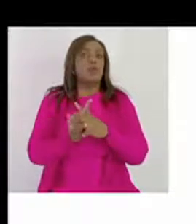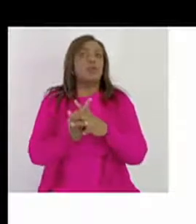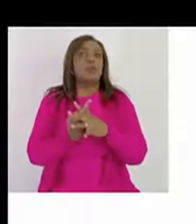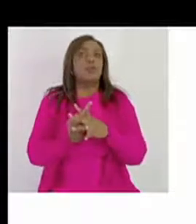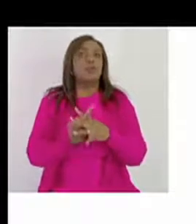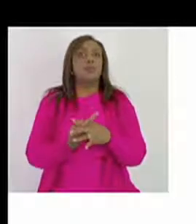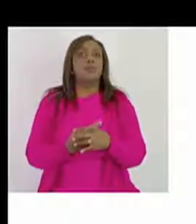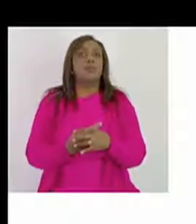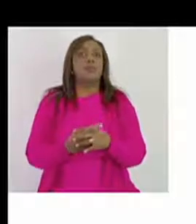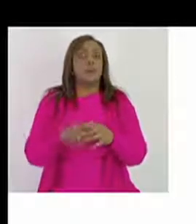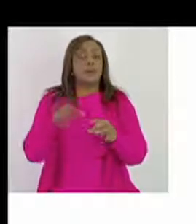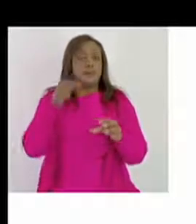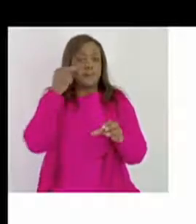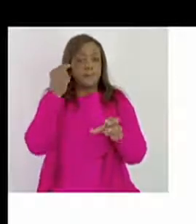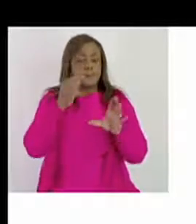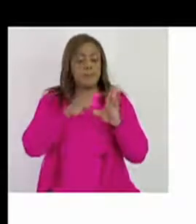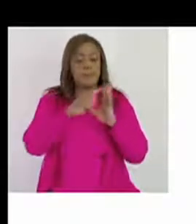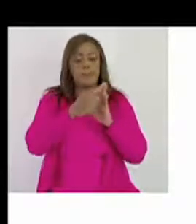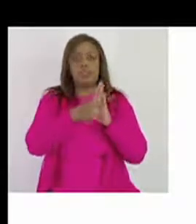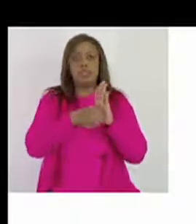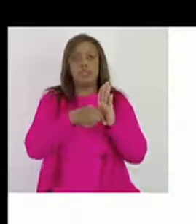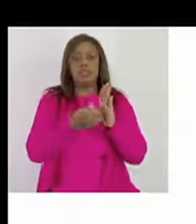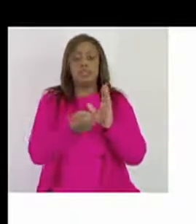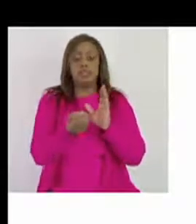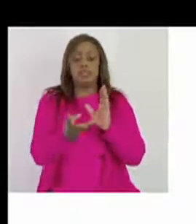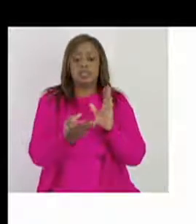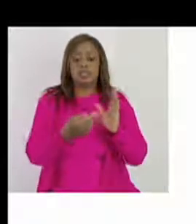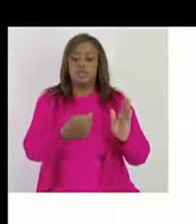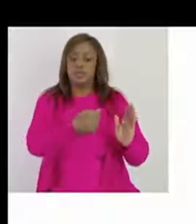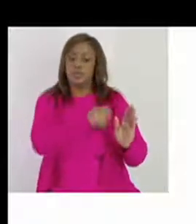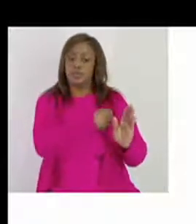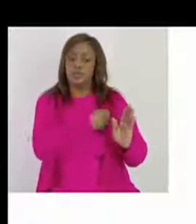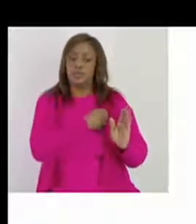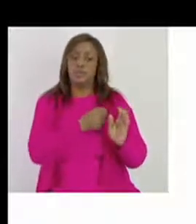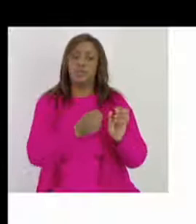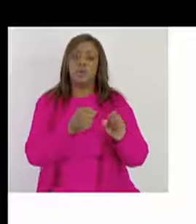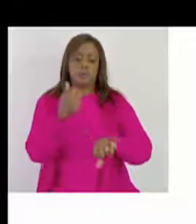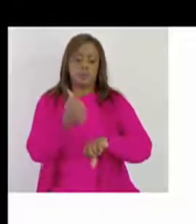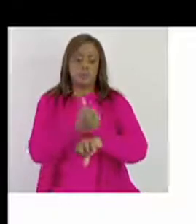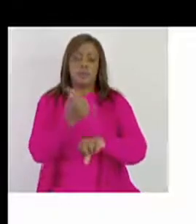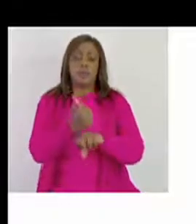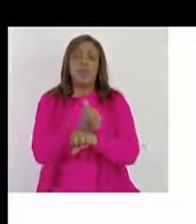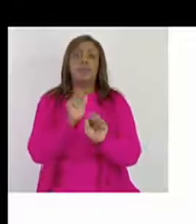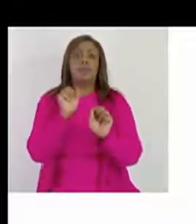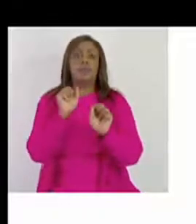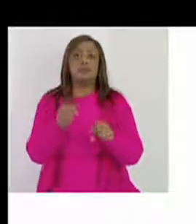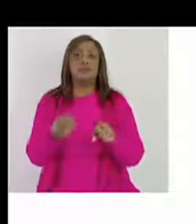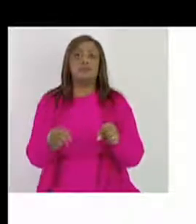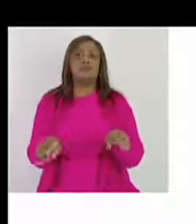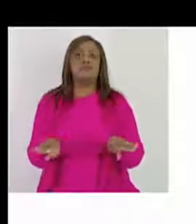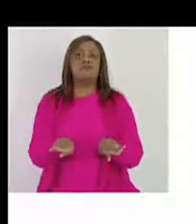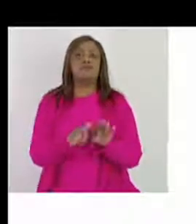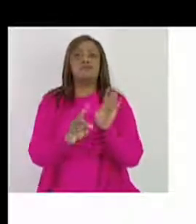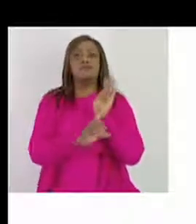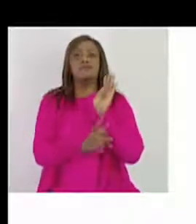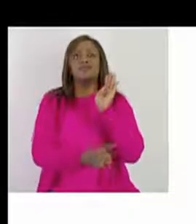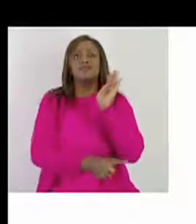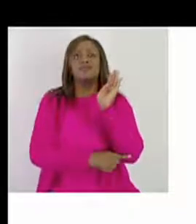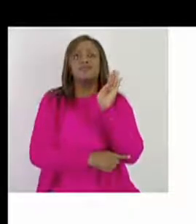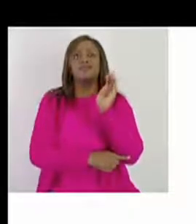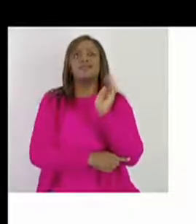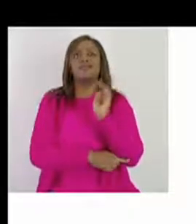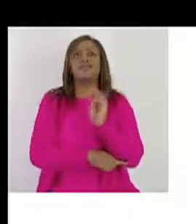The menstrual cycle provides the female with a chance to be able to conceive. This chance